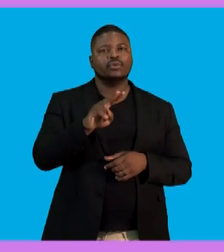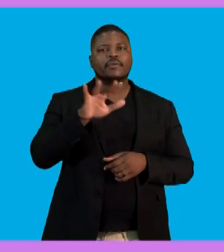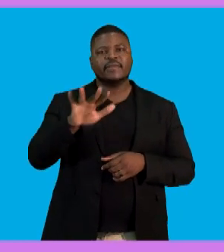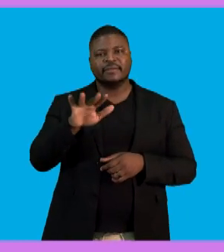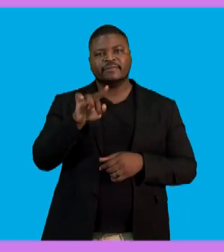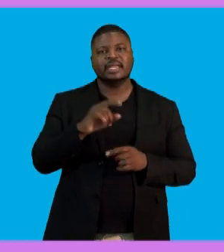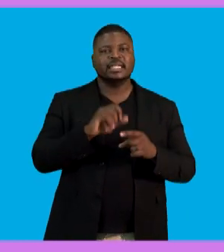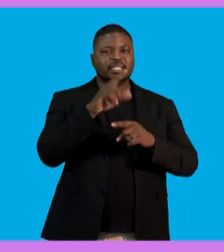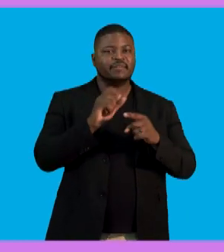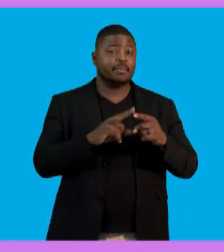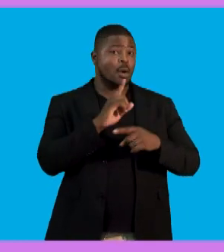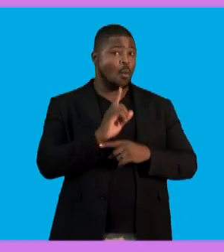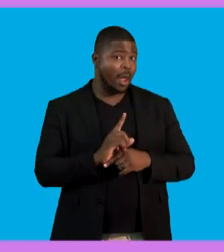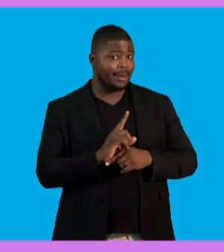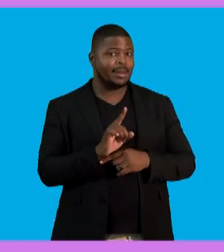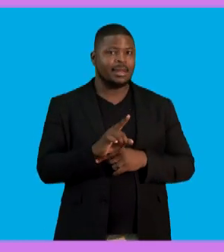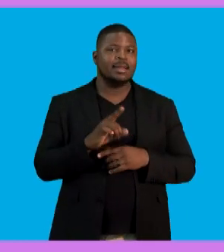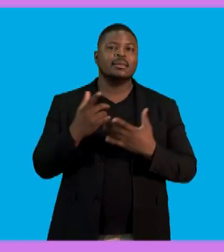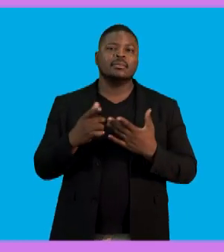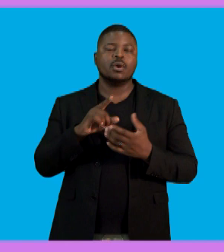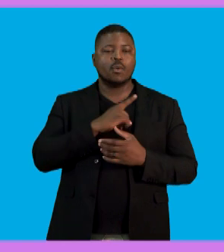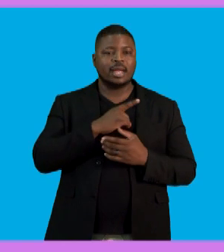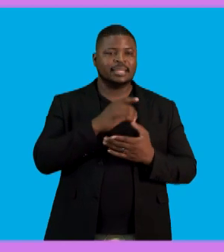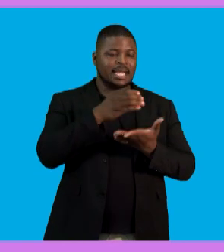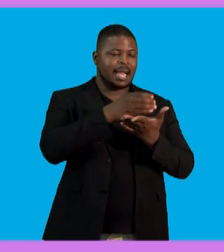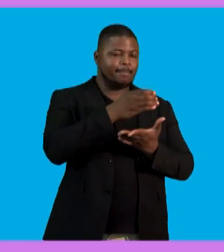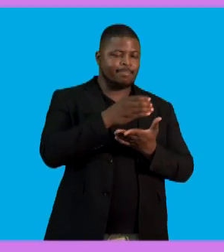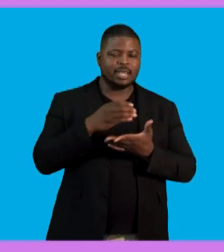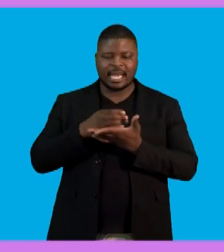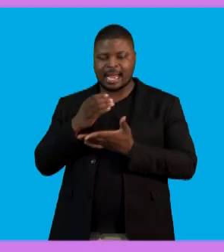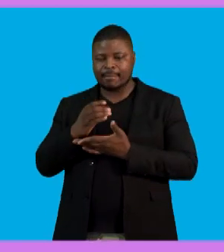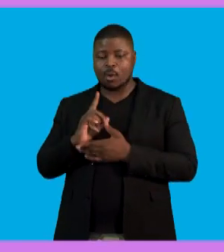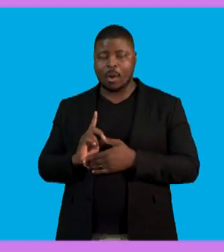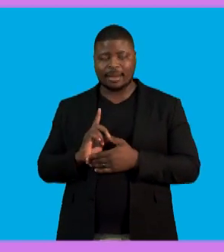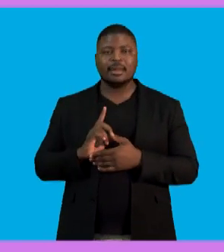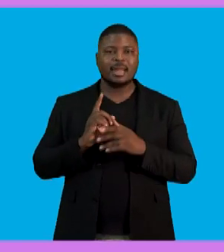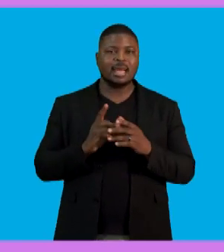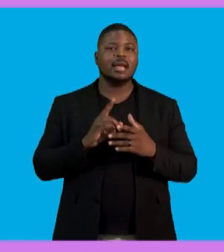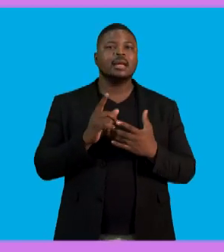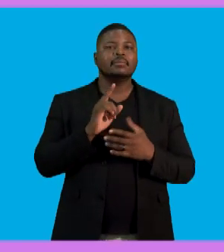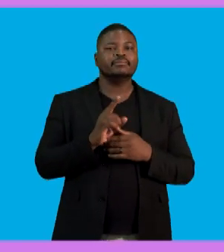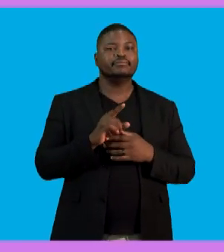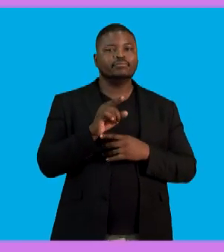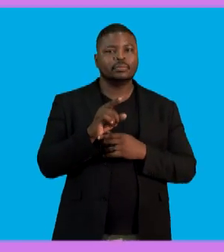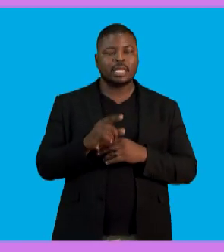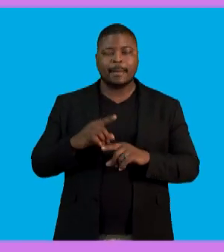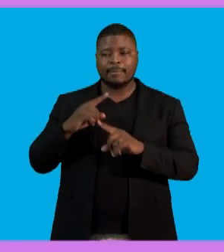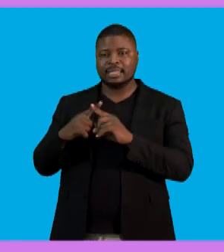4.25 divided by 1, it's cup and cup. So that cup and cup can divide and give us 1 multiplied